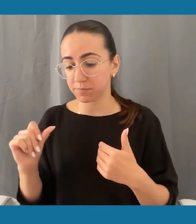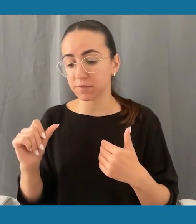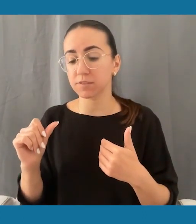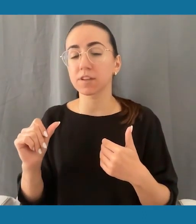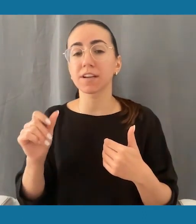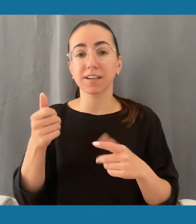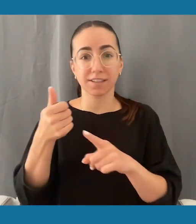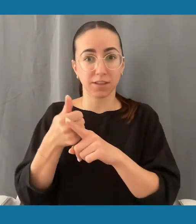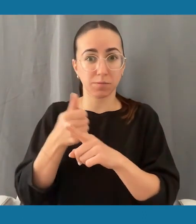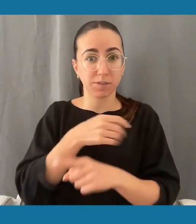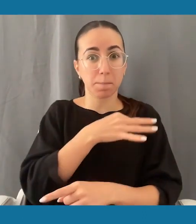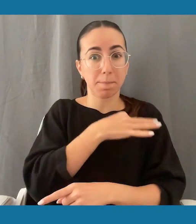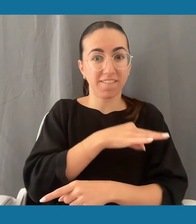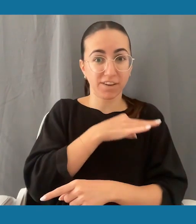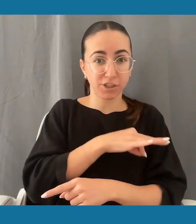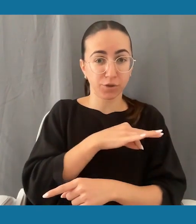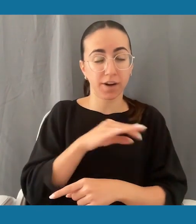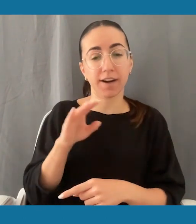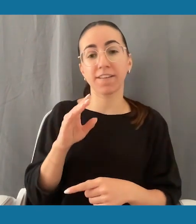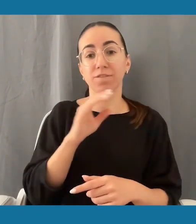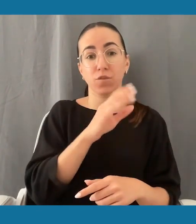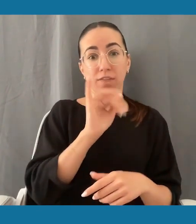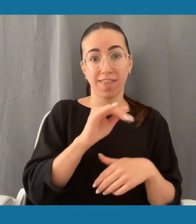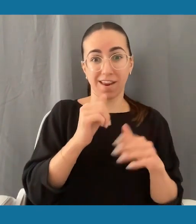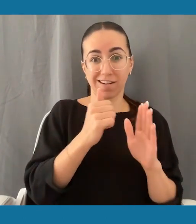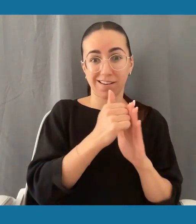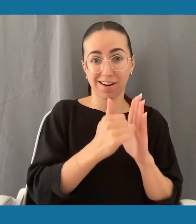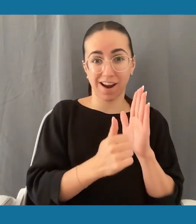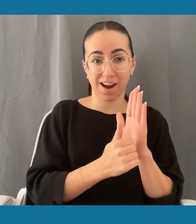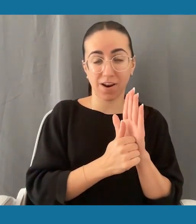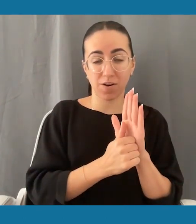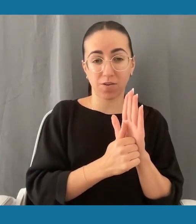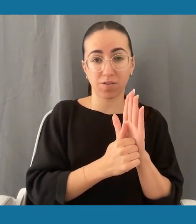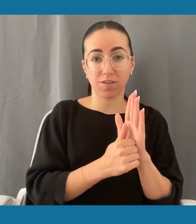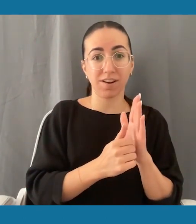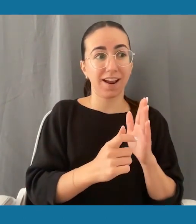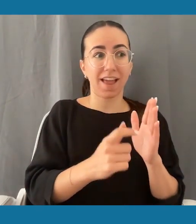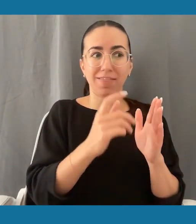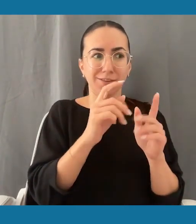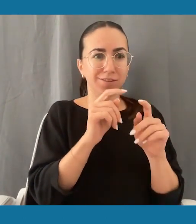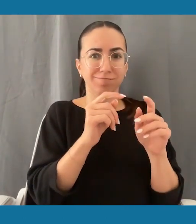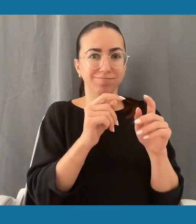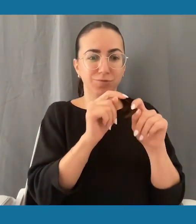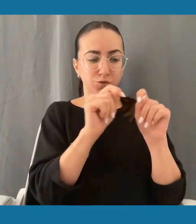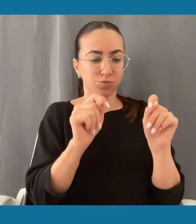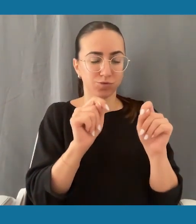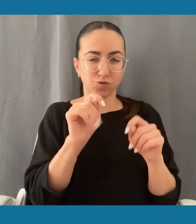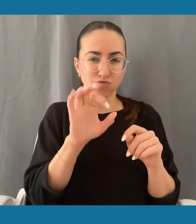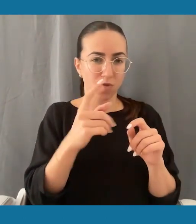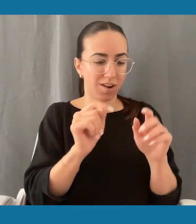a named beneficiary of that trust and it doesn't have some really important language in the trust